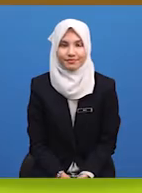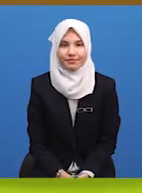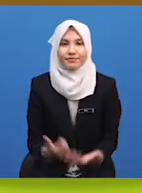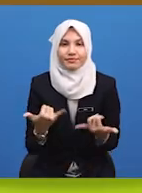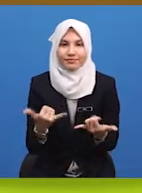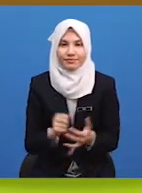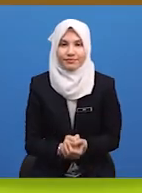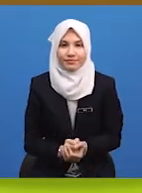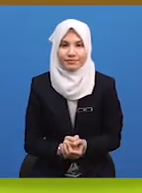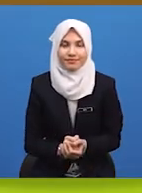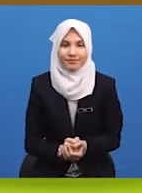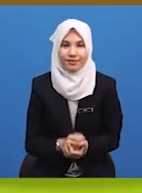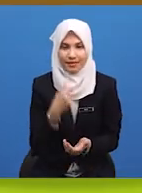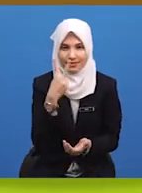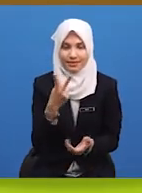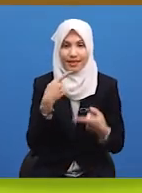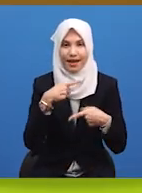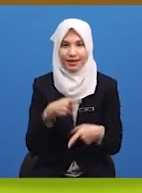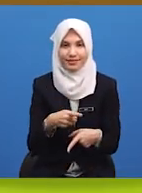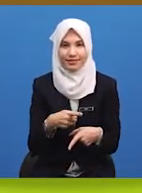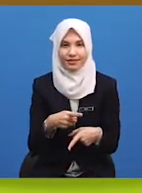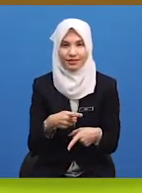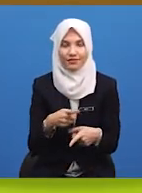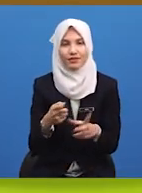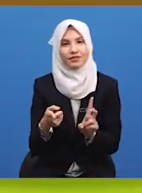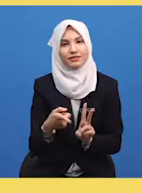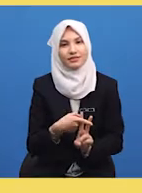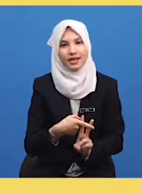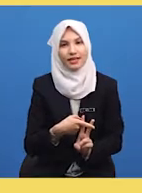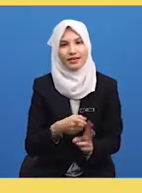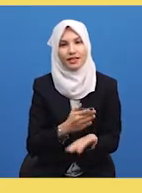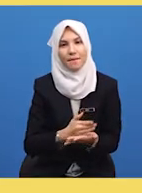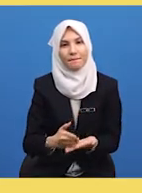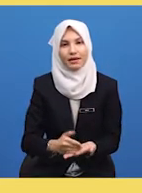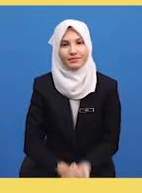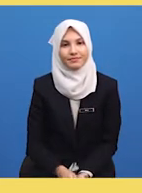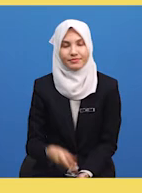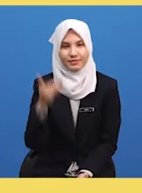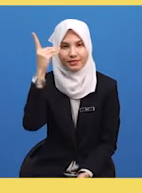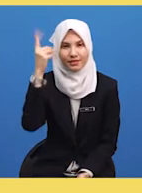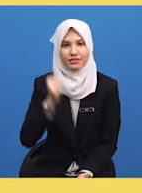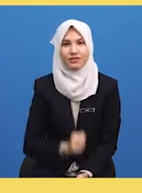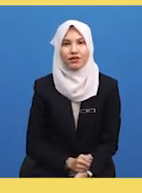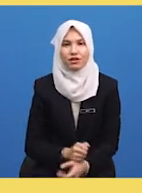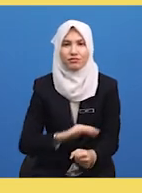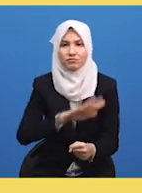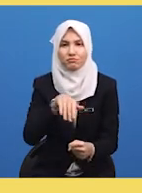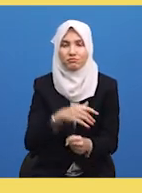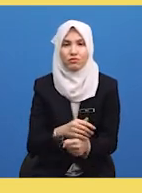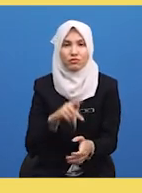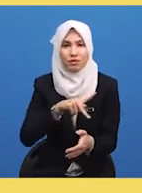Now, let's see the answers for the second part. Daniel's account is totally